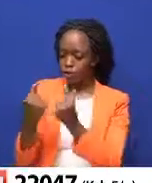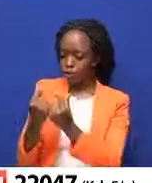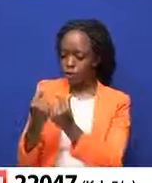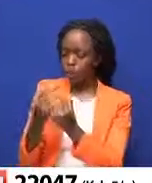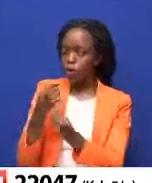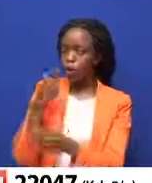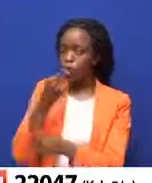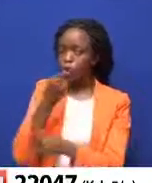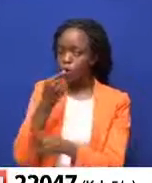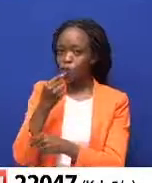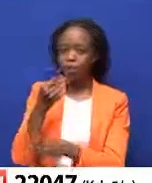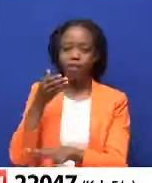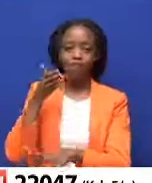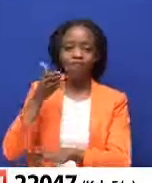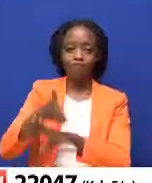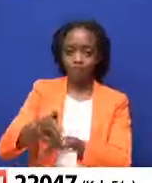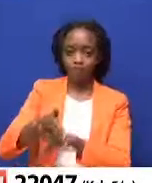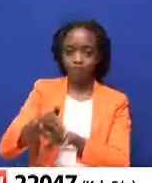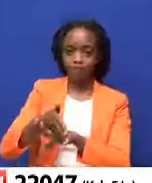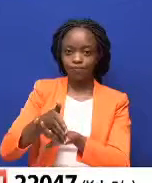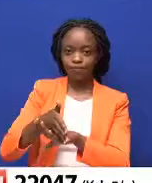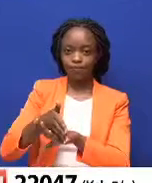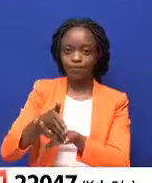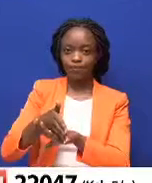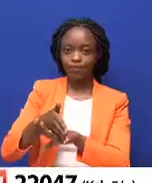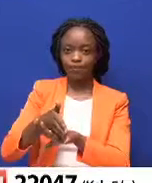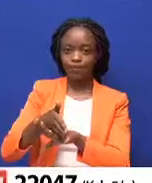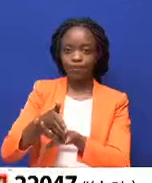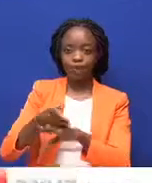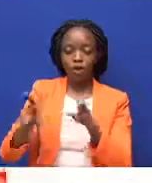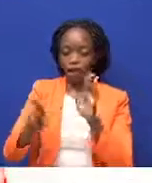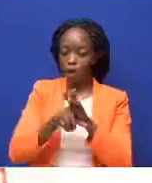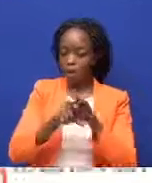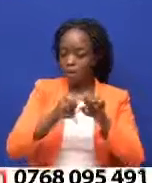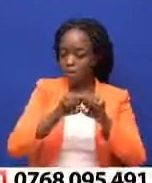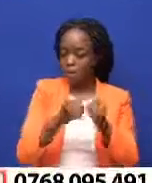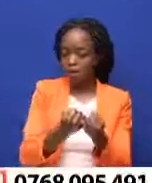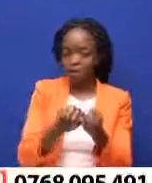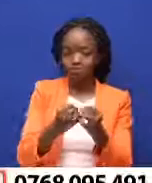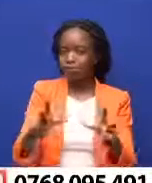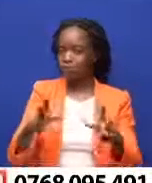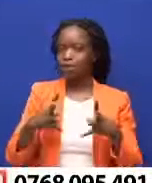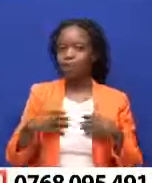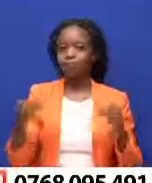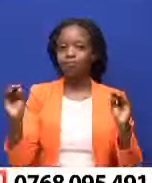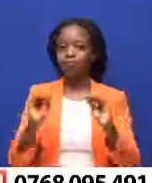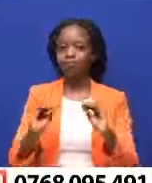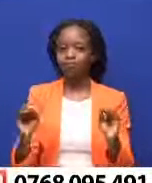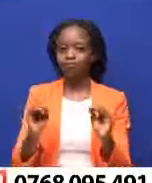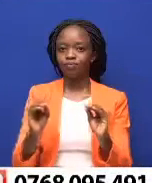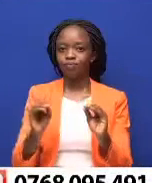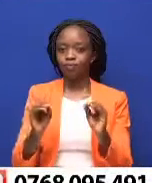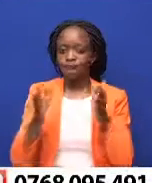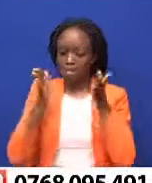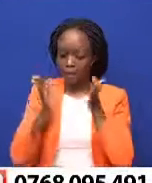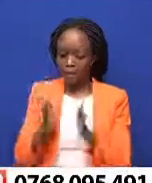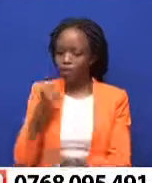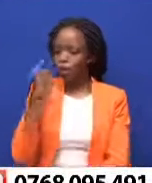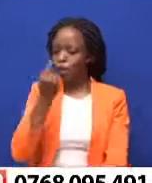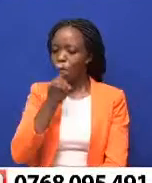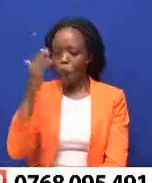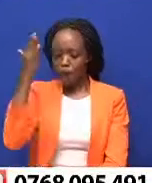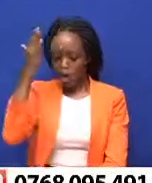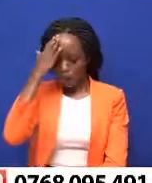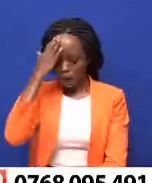was fraudulent. It is illegal and it is null and void. So the recognized party leader is